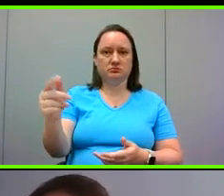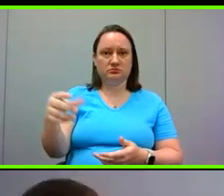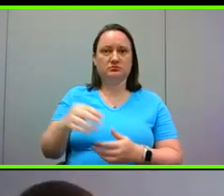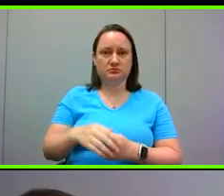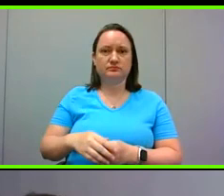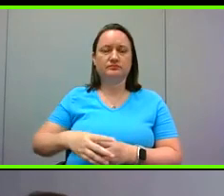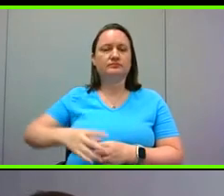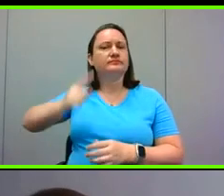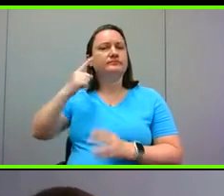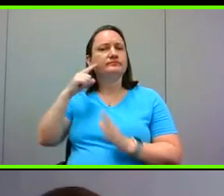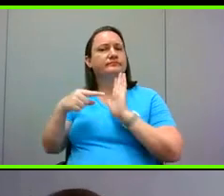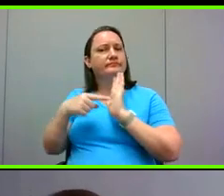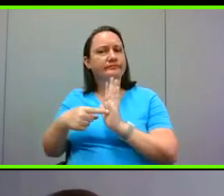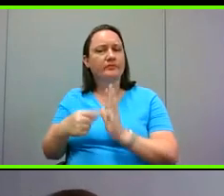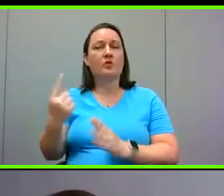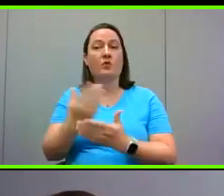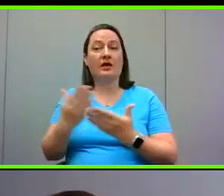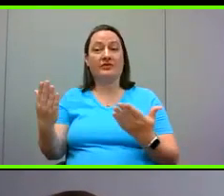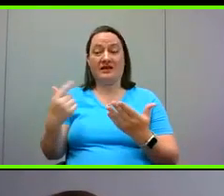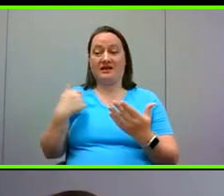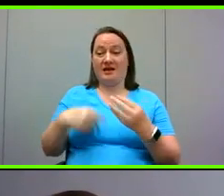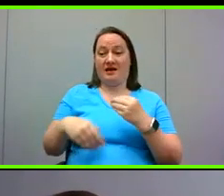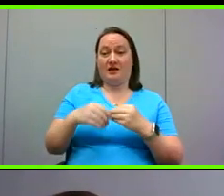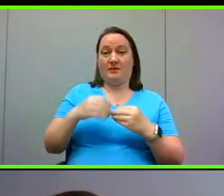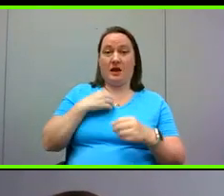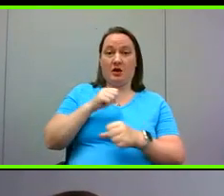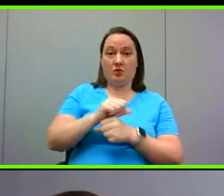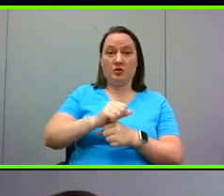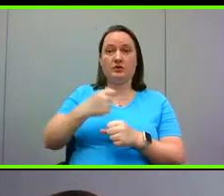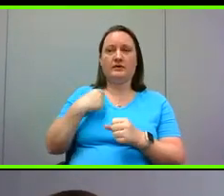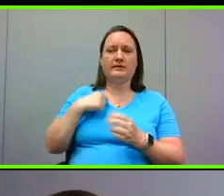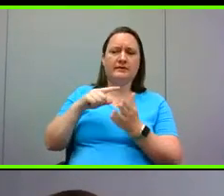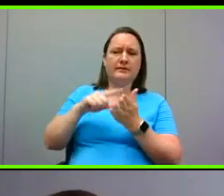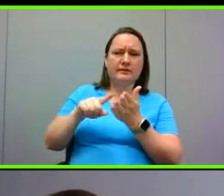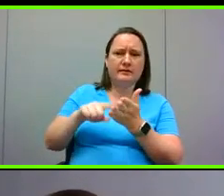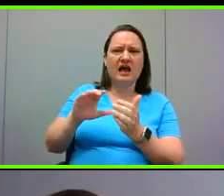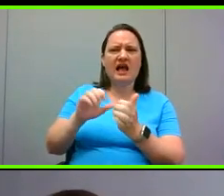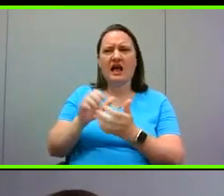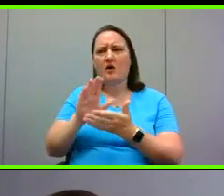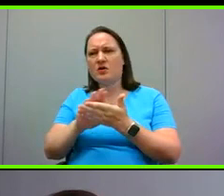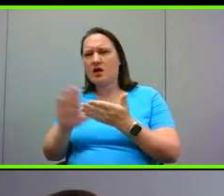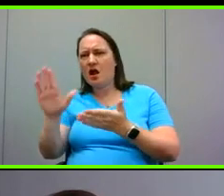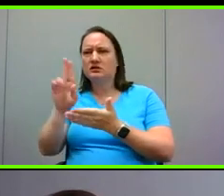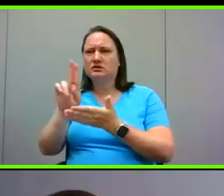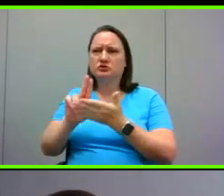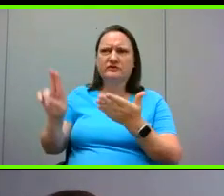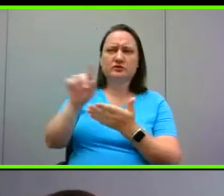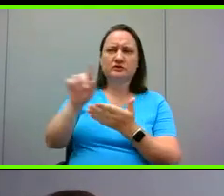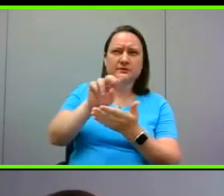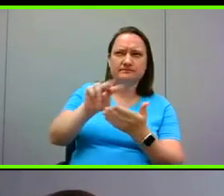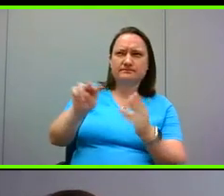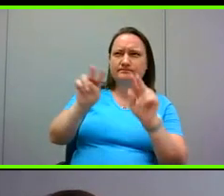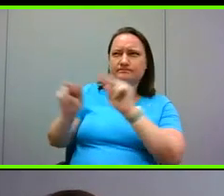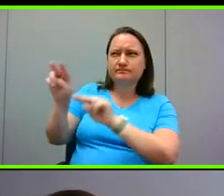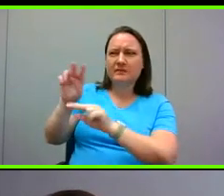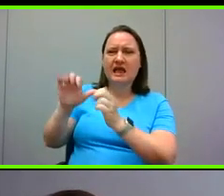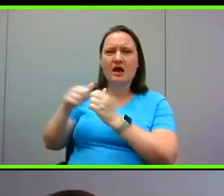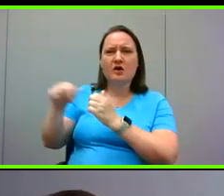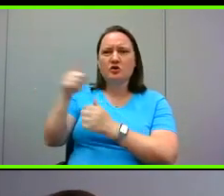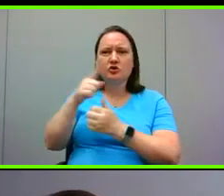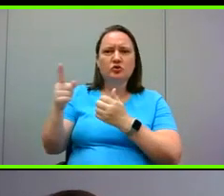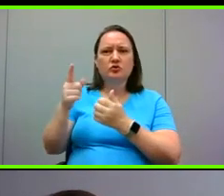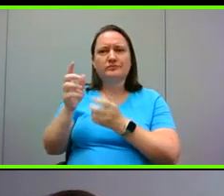that I added to my work was to look into see how colleges and universities was working with students